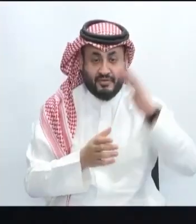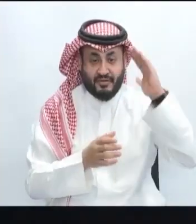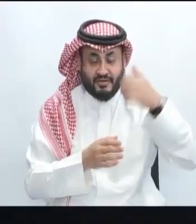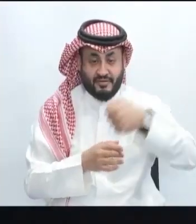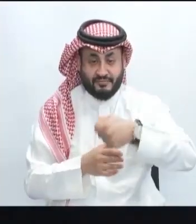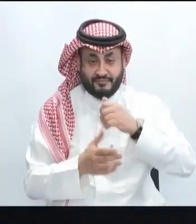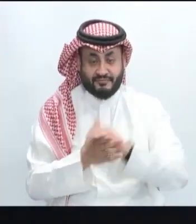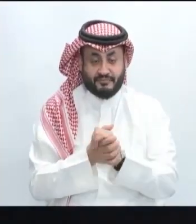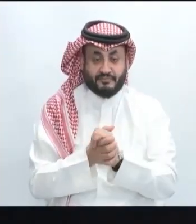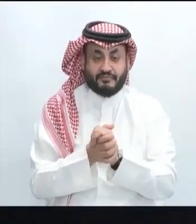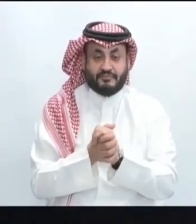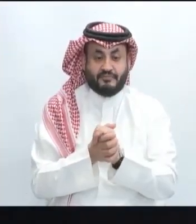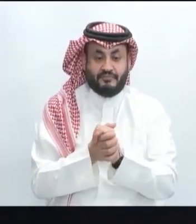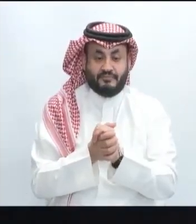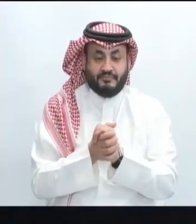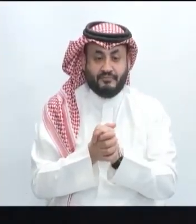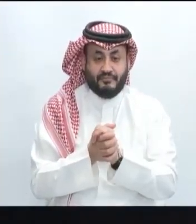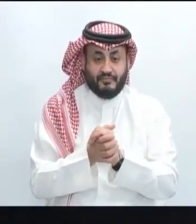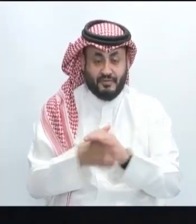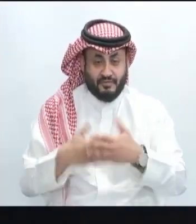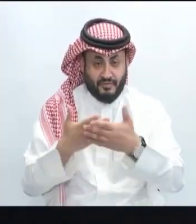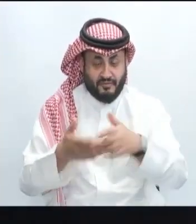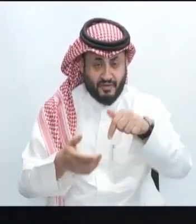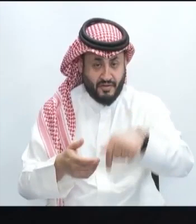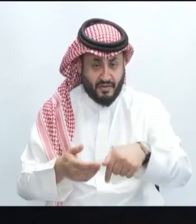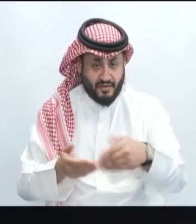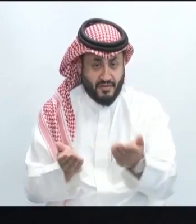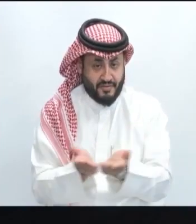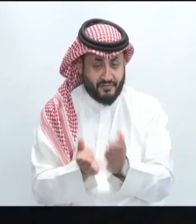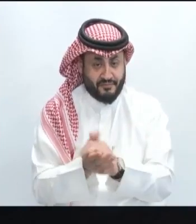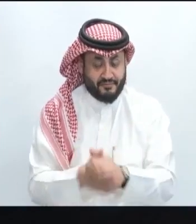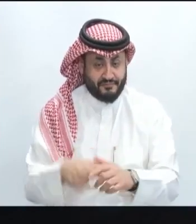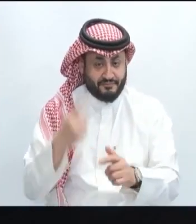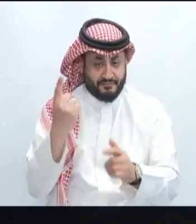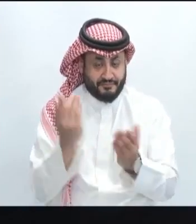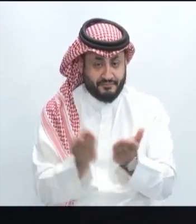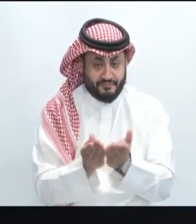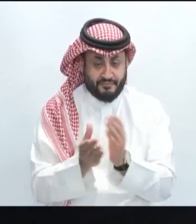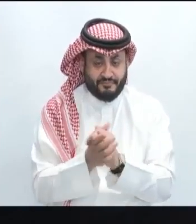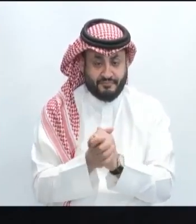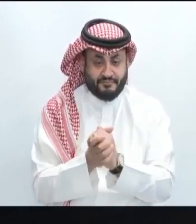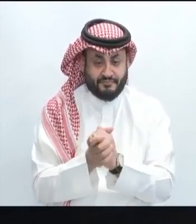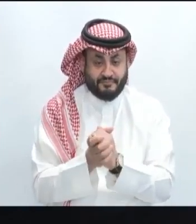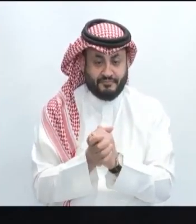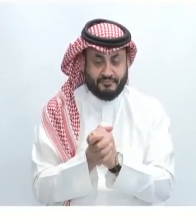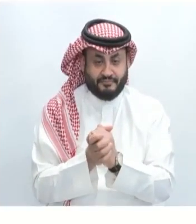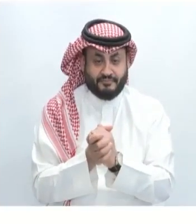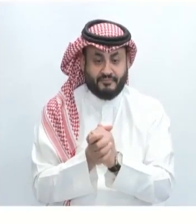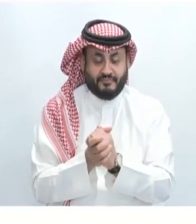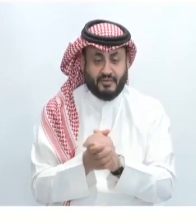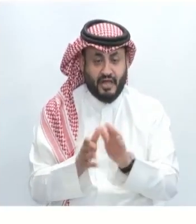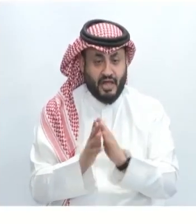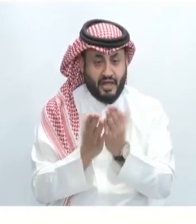Assalamu alaikum wa rahmatullahi wa barakatuh. Welcome everyone in today's class for the first elementary grade. Our